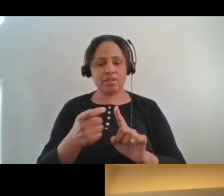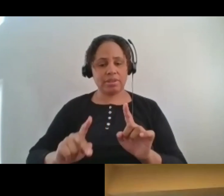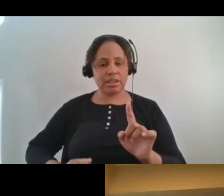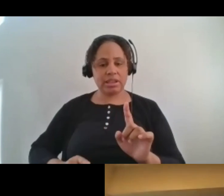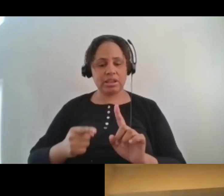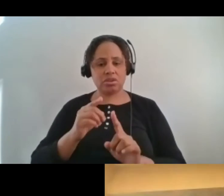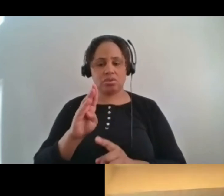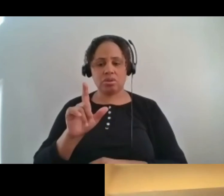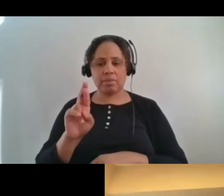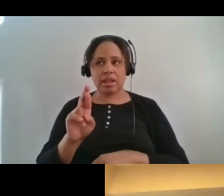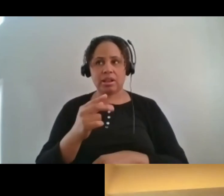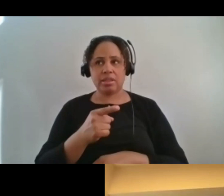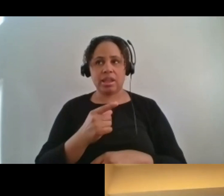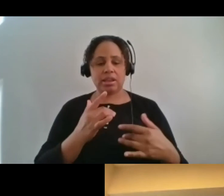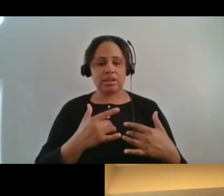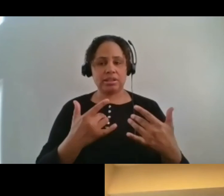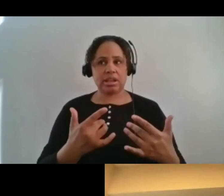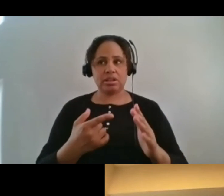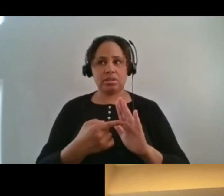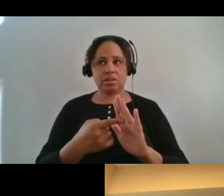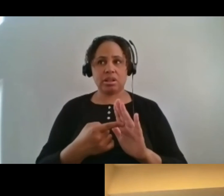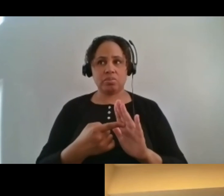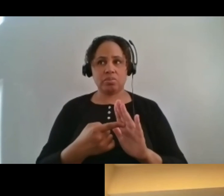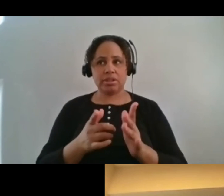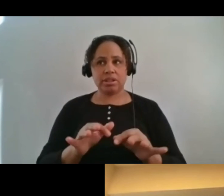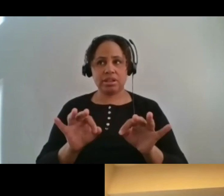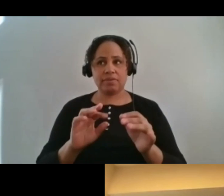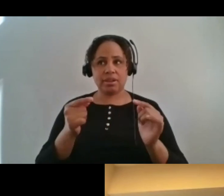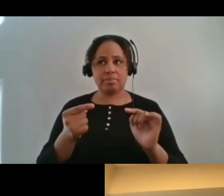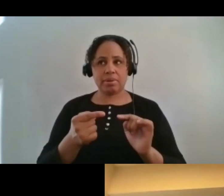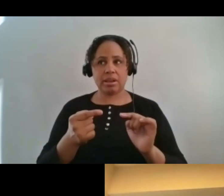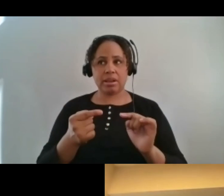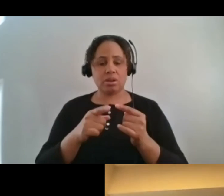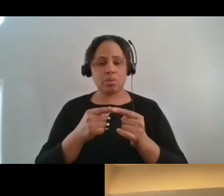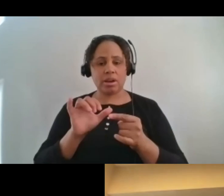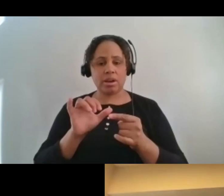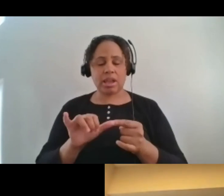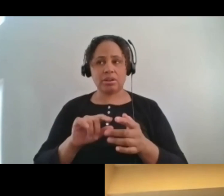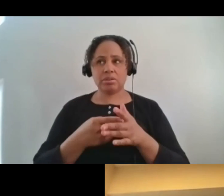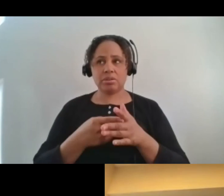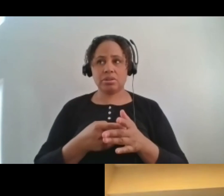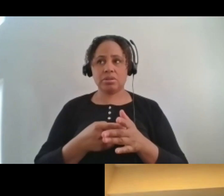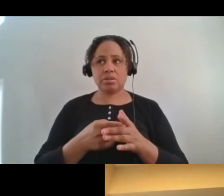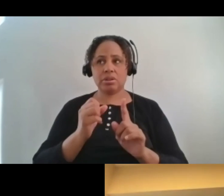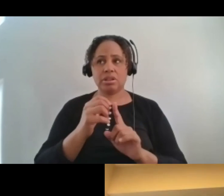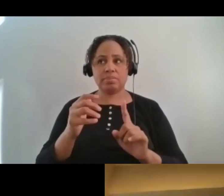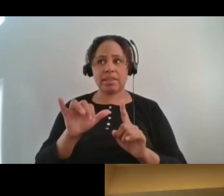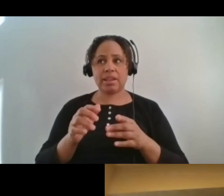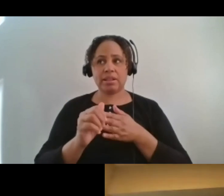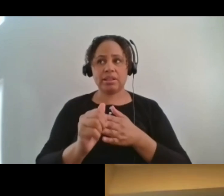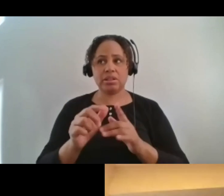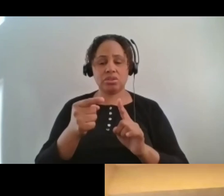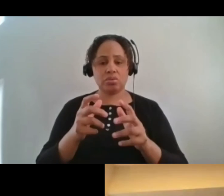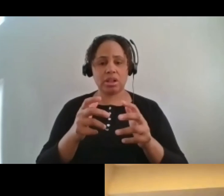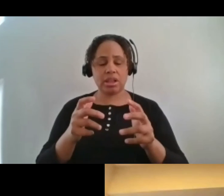with significant pain because it happens over a short period of time. And when that ureter starts to expand, that leads to a lot of pain and blood